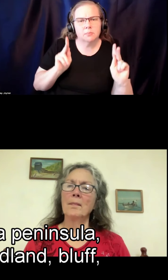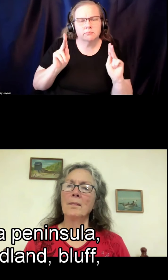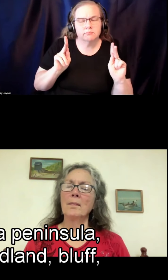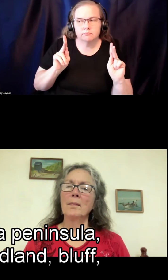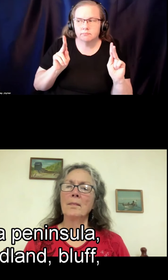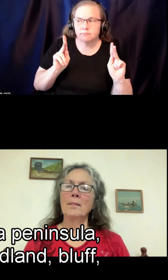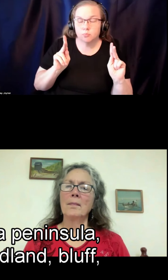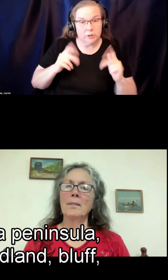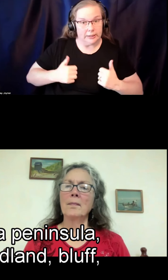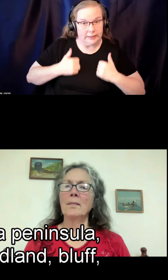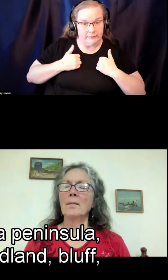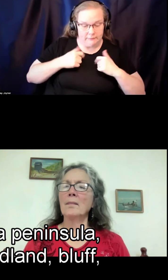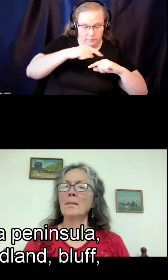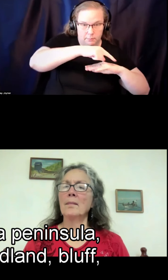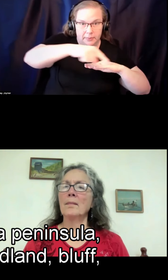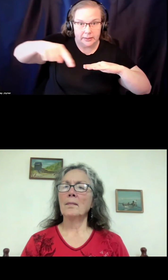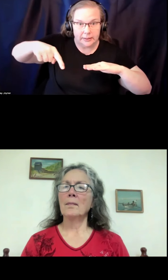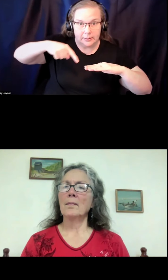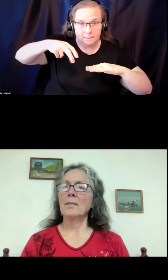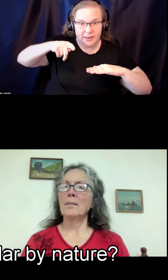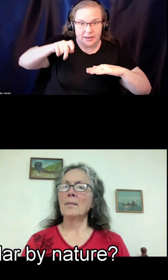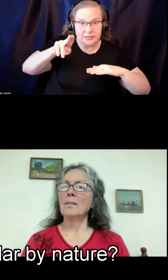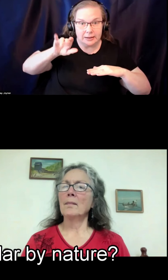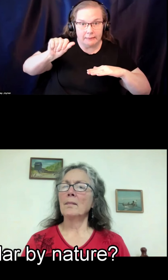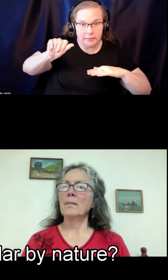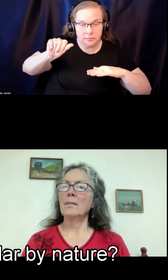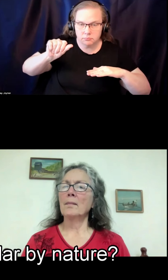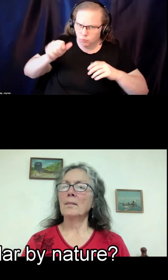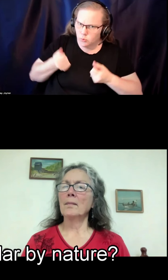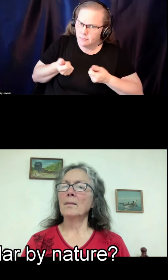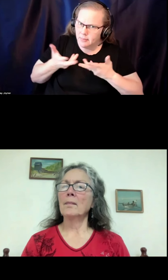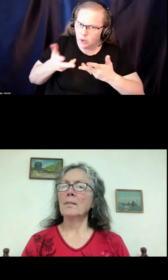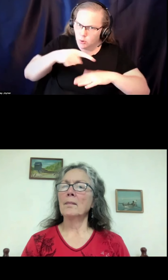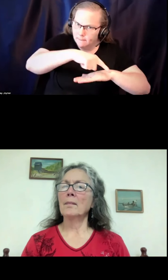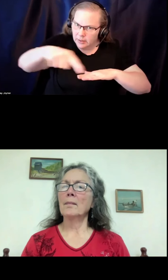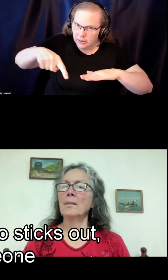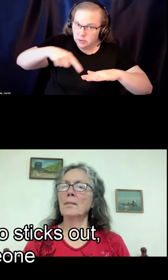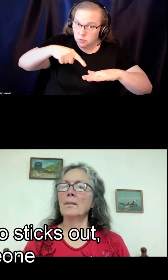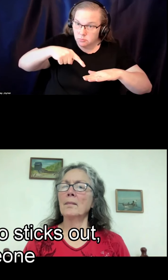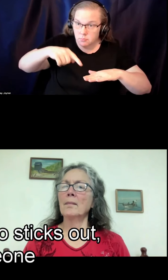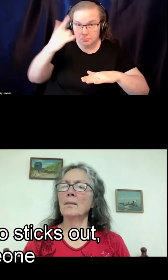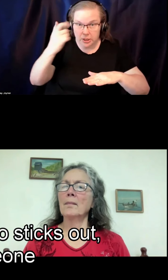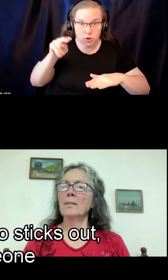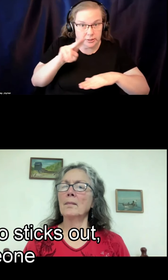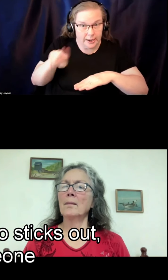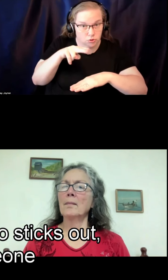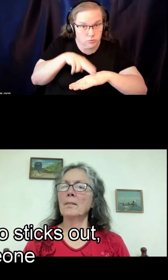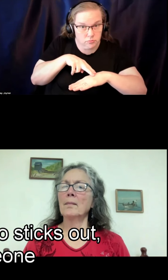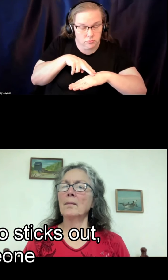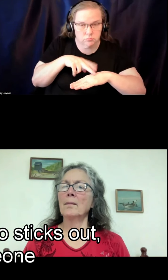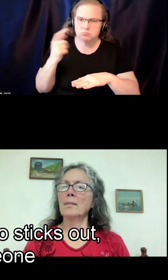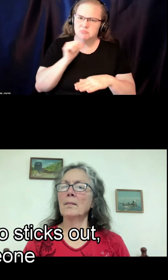peninsula, promontory, headland, bluff, make you peninsular by nature? Not someone who